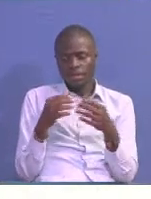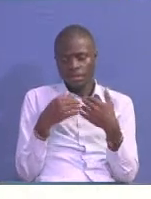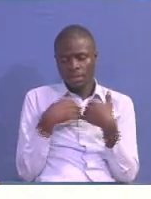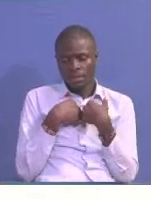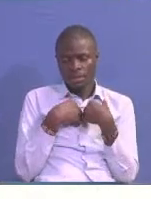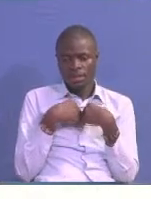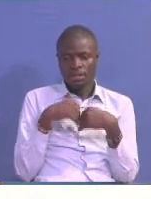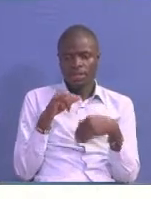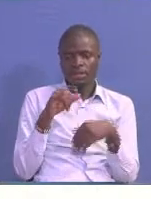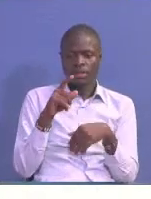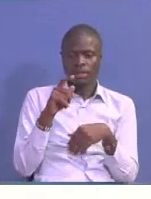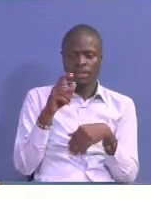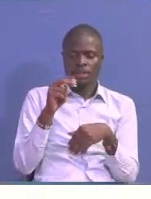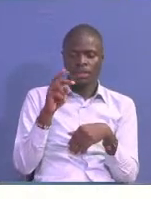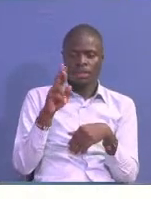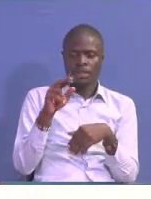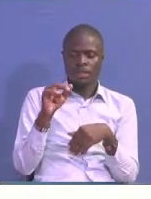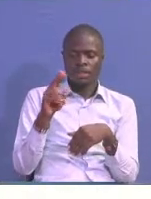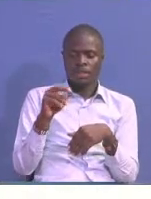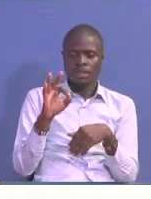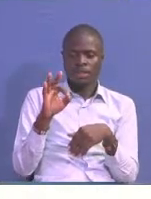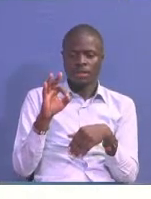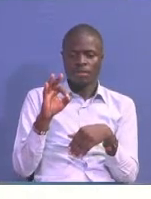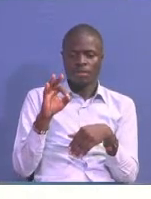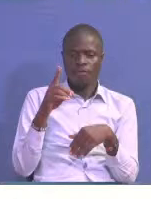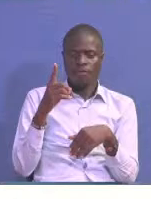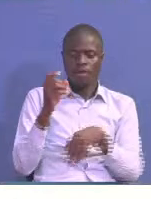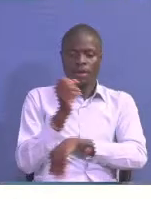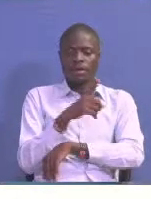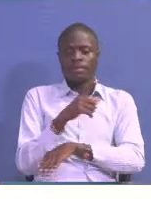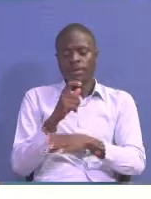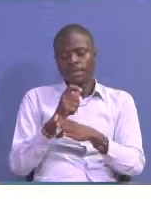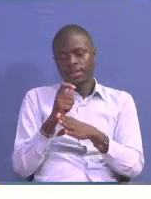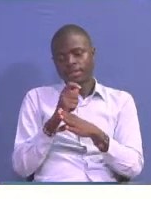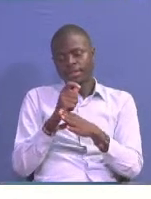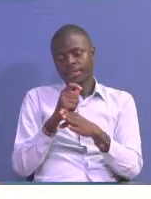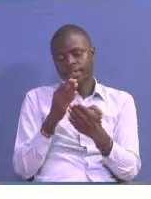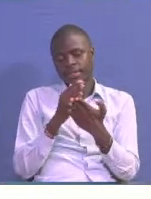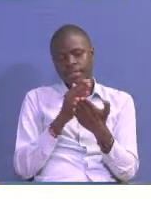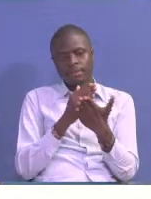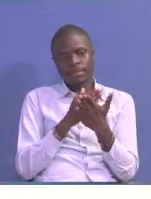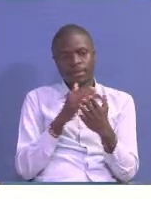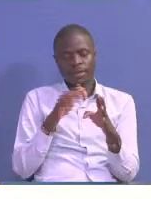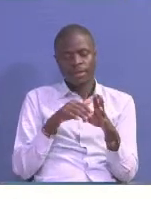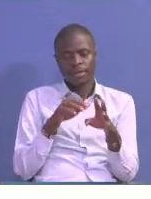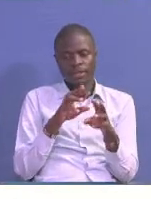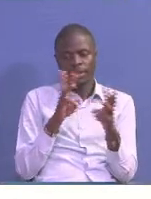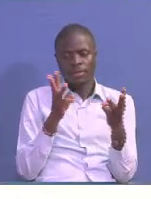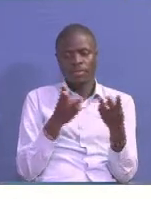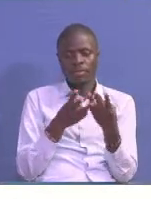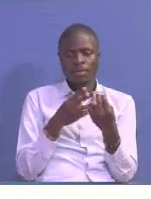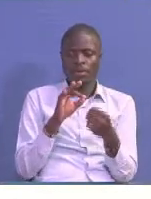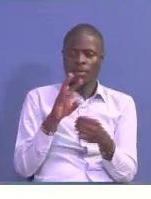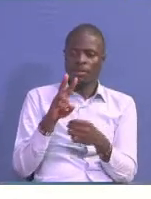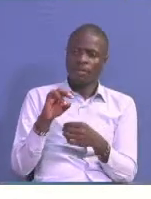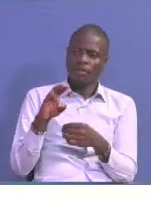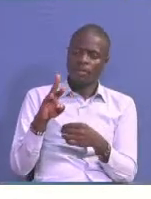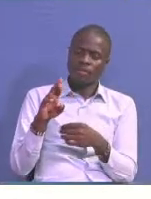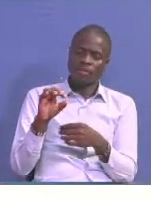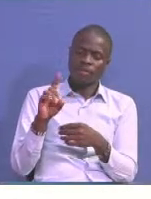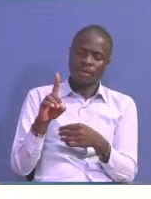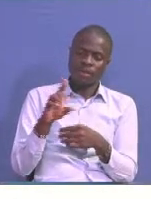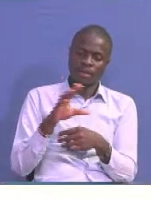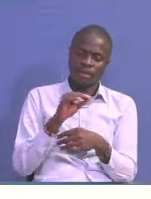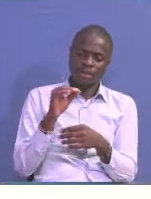intensive one-month training program that nurtures young upcoming journalists in the world of video editing, studio and technical operations,